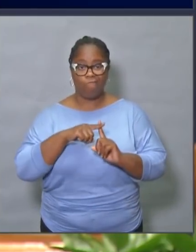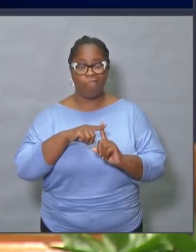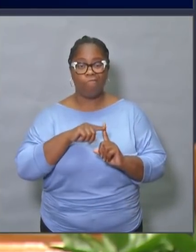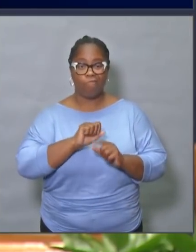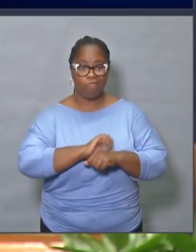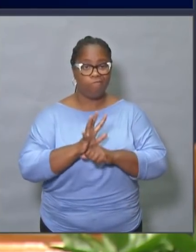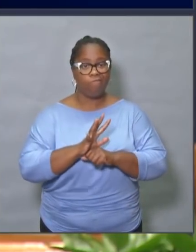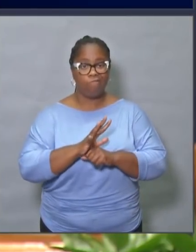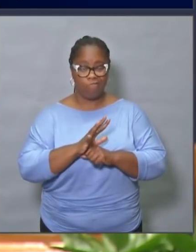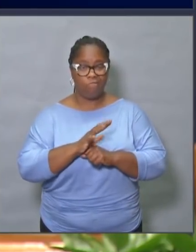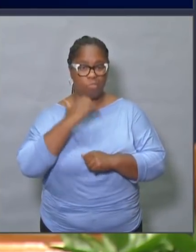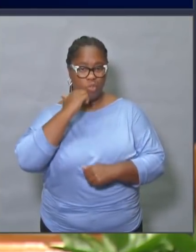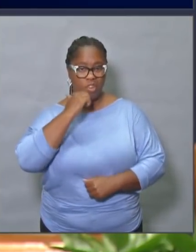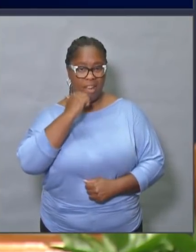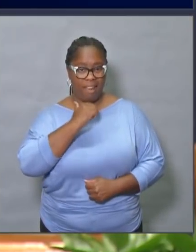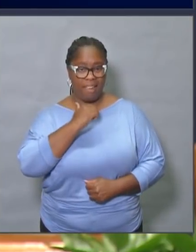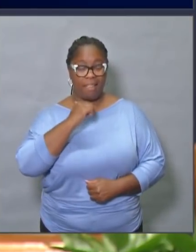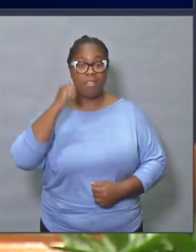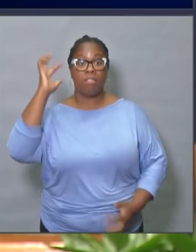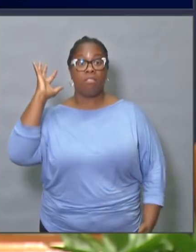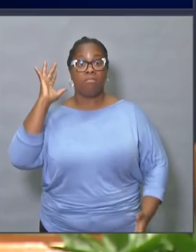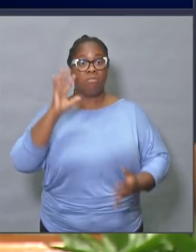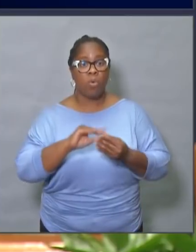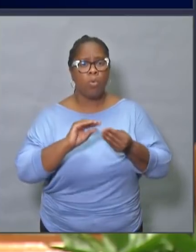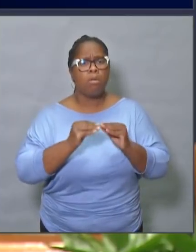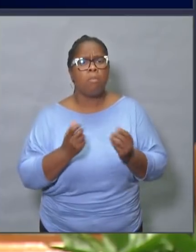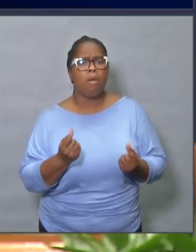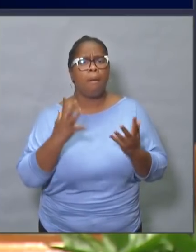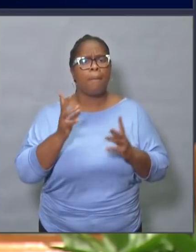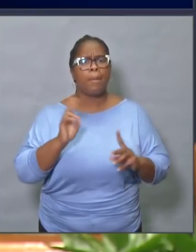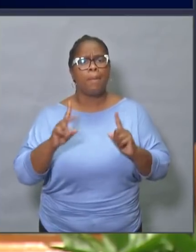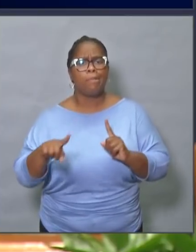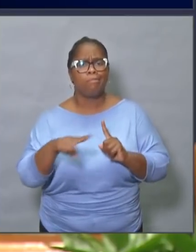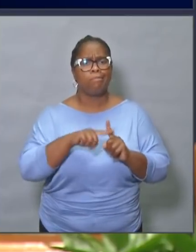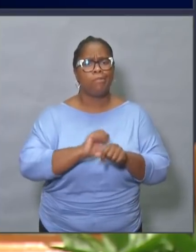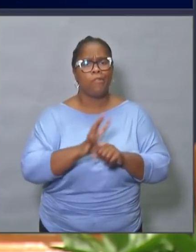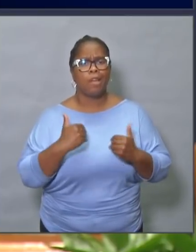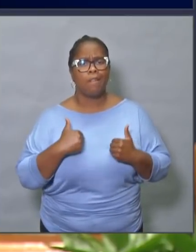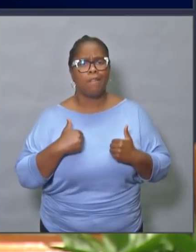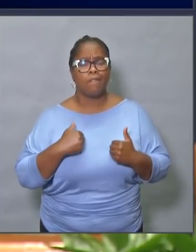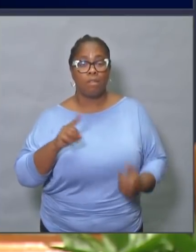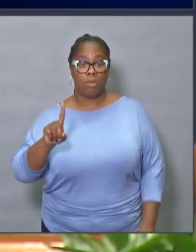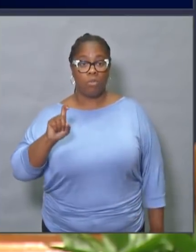bring, however, the total number of cases in LA County to